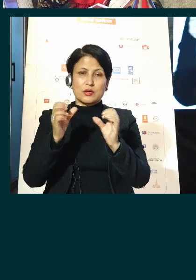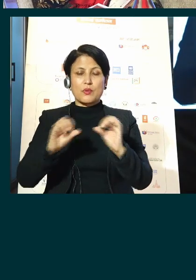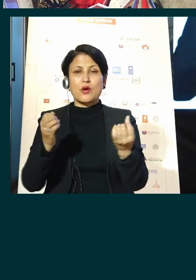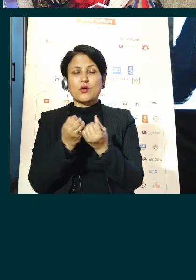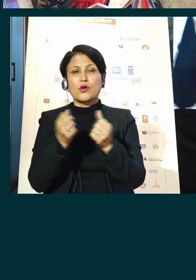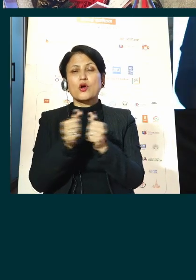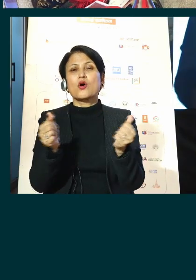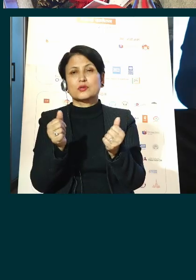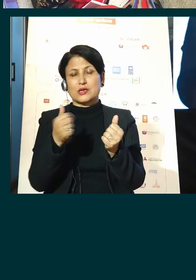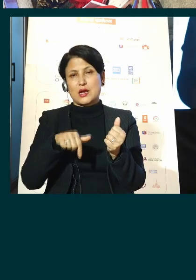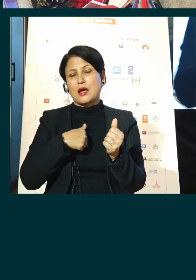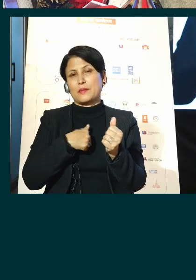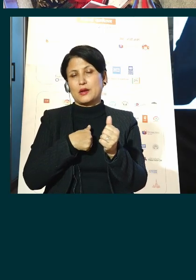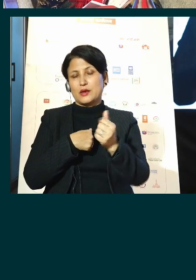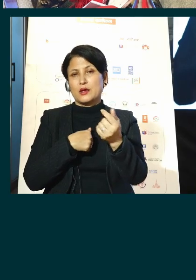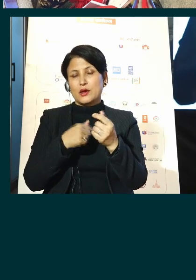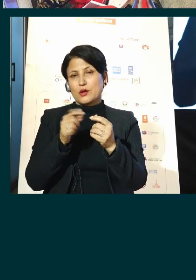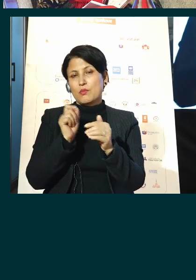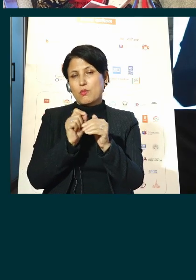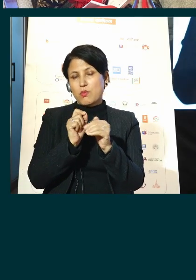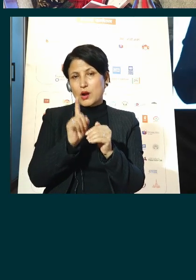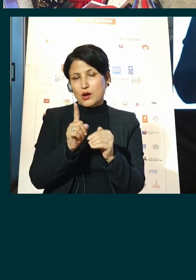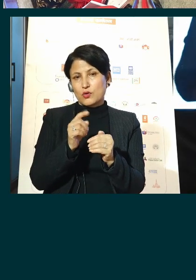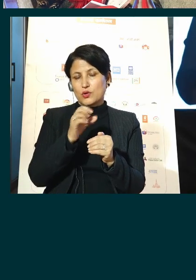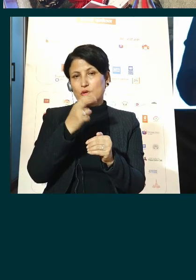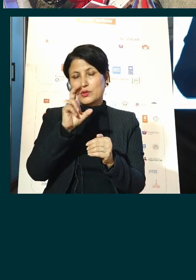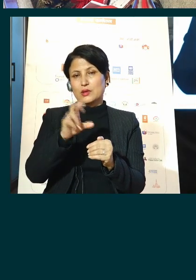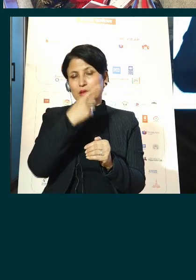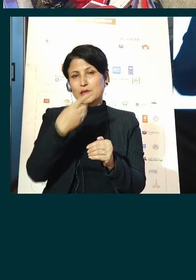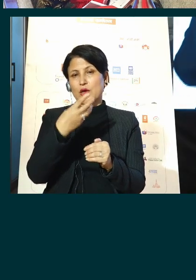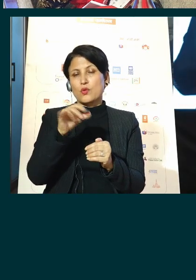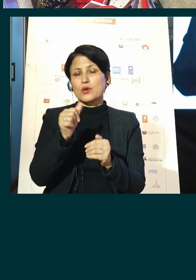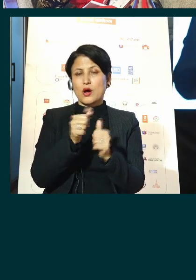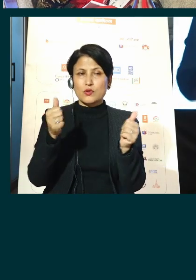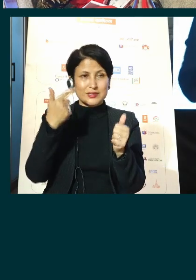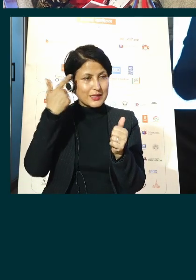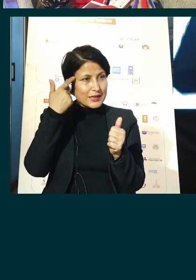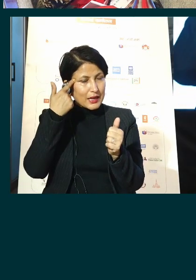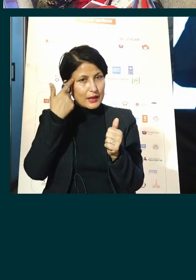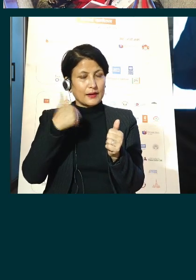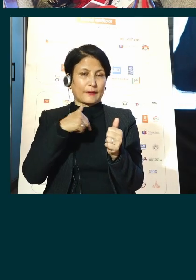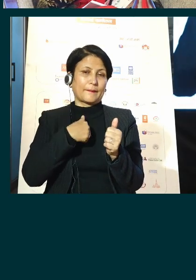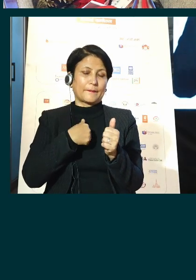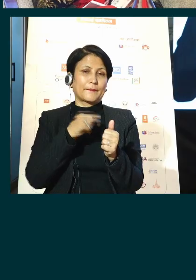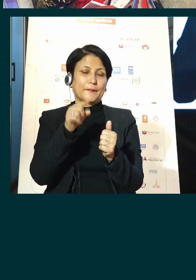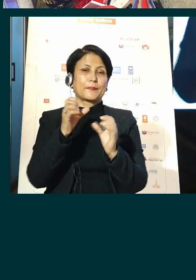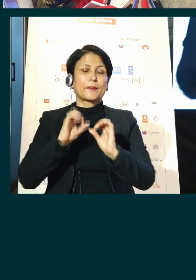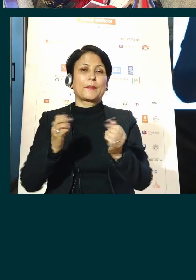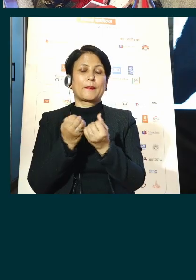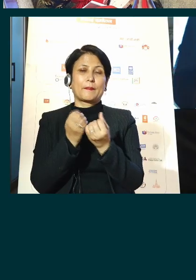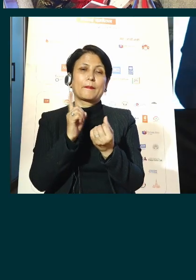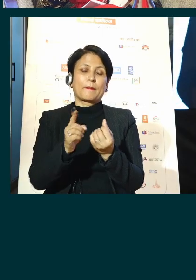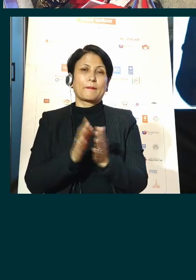coming months, but absolutely opportunity to kind of continue to refine, and I think those community-engaged, visual, creative tools